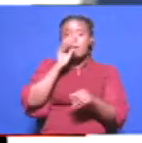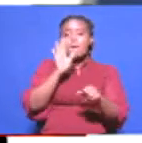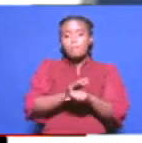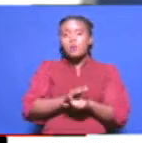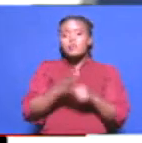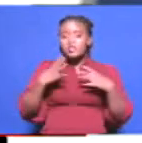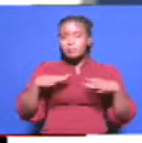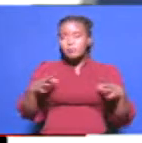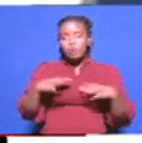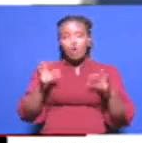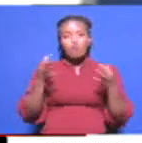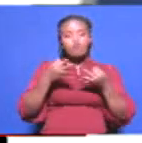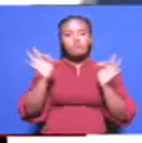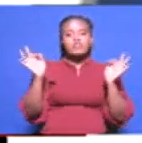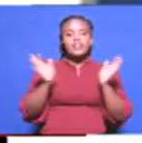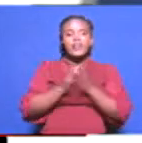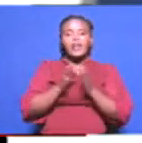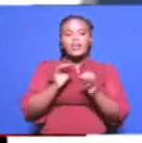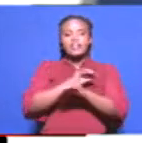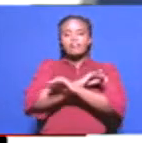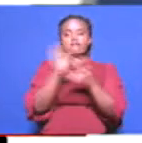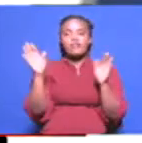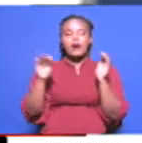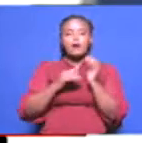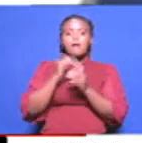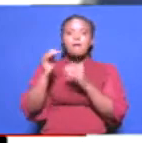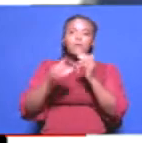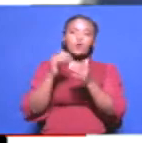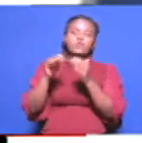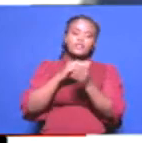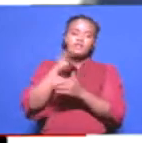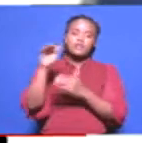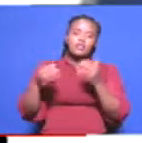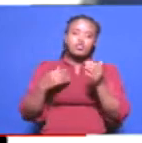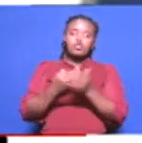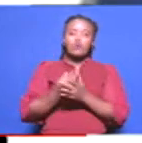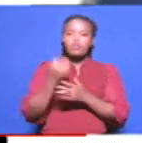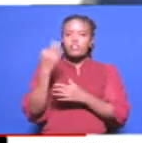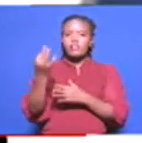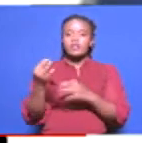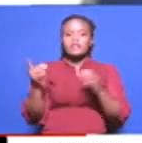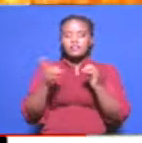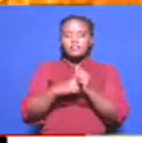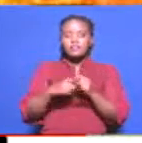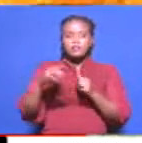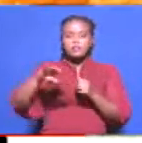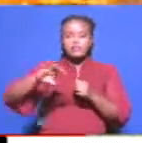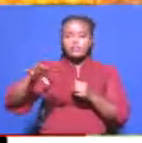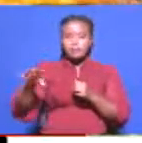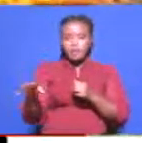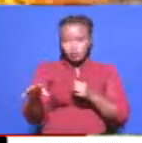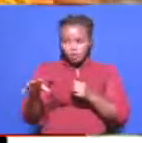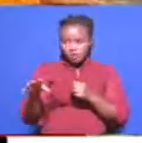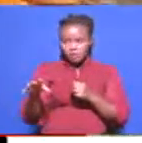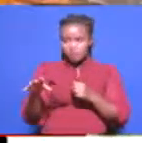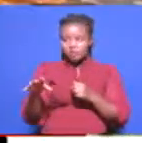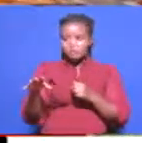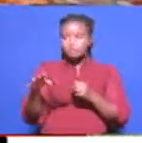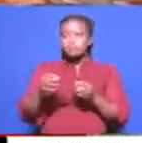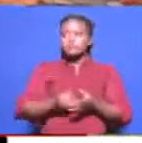free and fair process in all the 36 counties where nominations will be conducted.